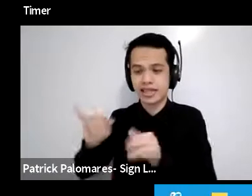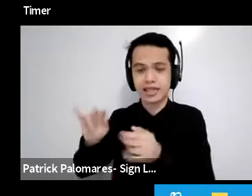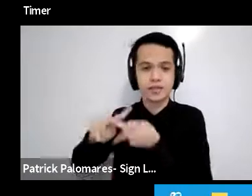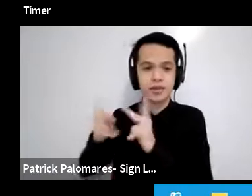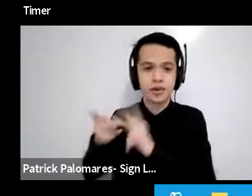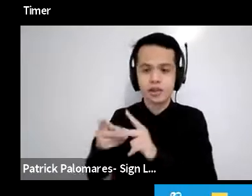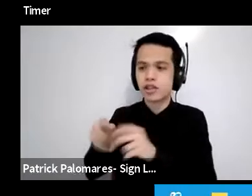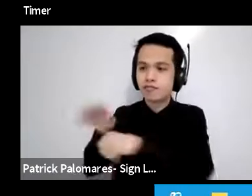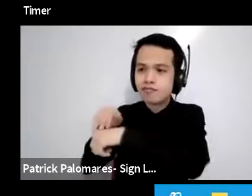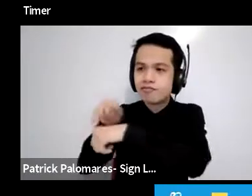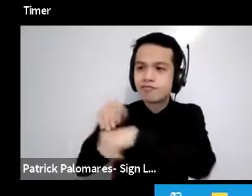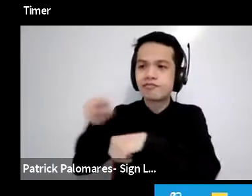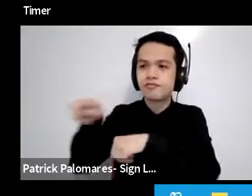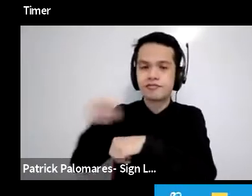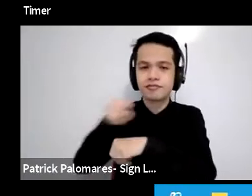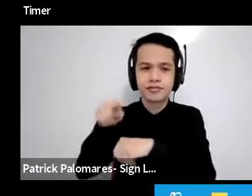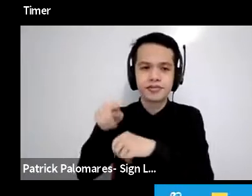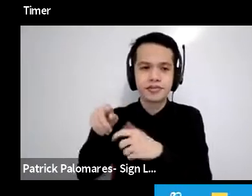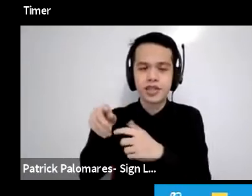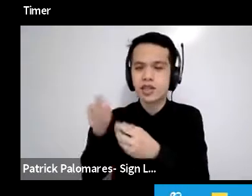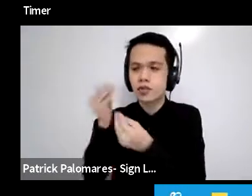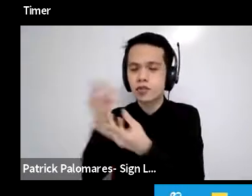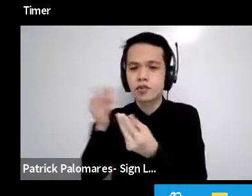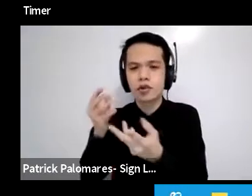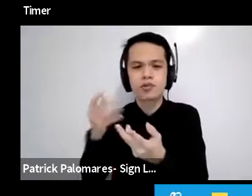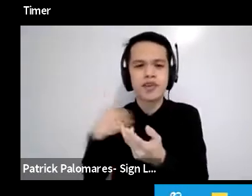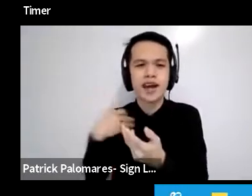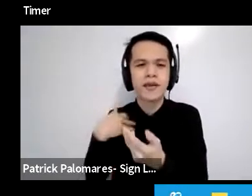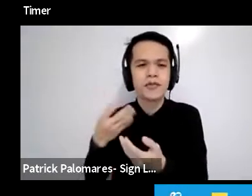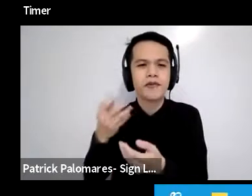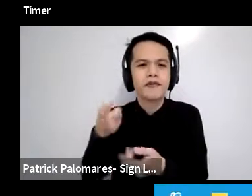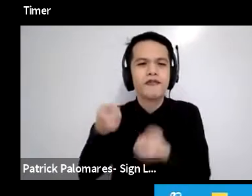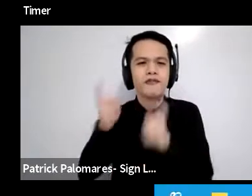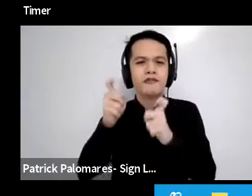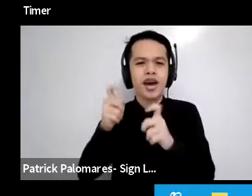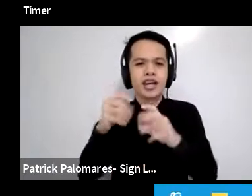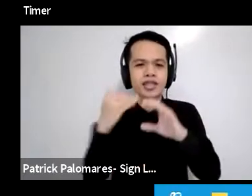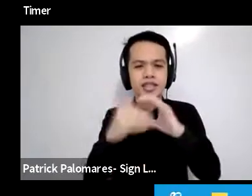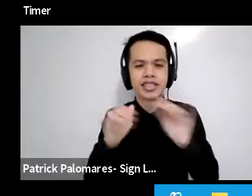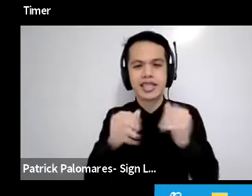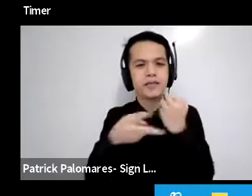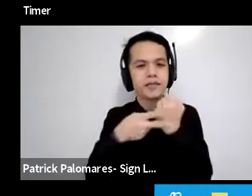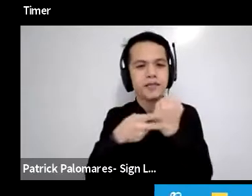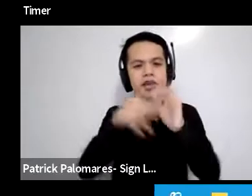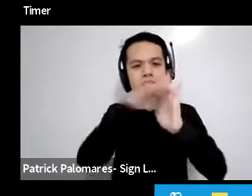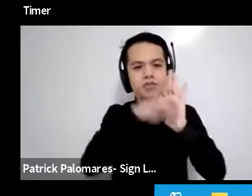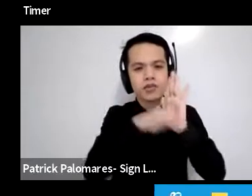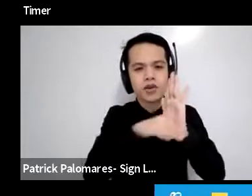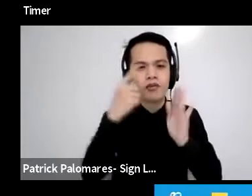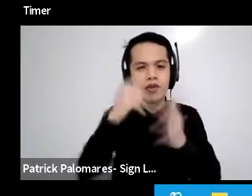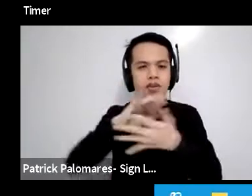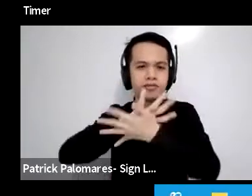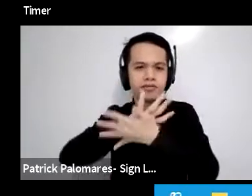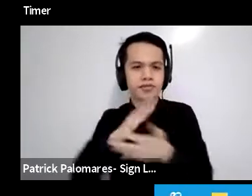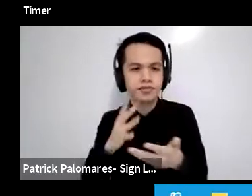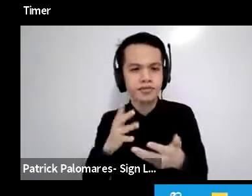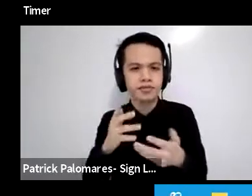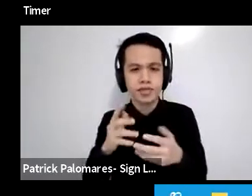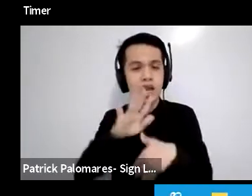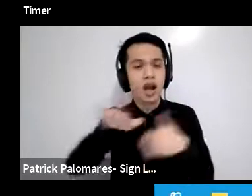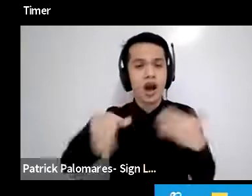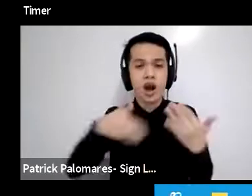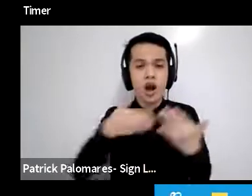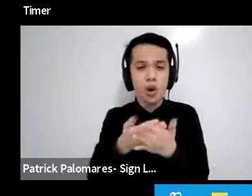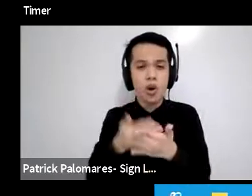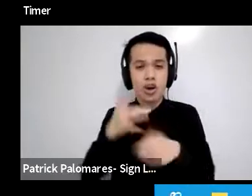and adopt context-specific fast transfer safety protocols for COVID-19 to ensure that overall